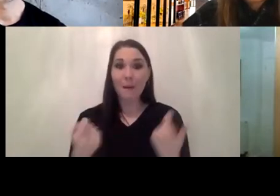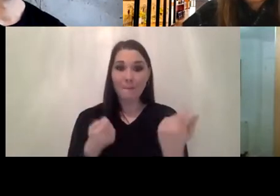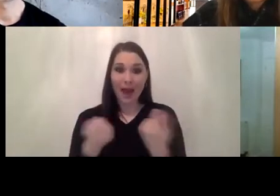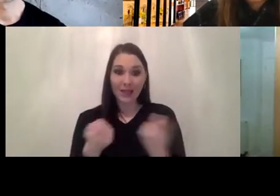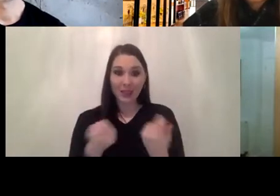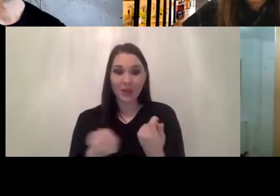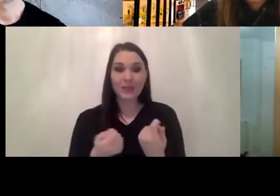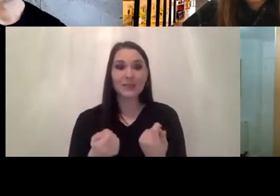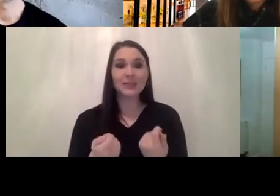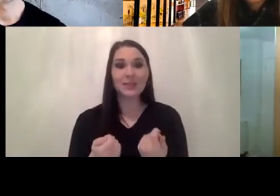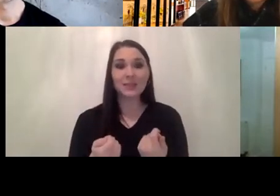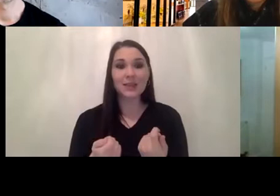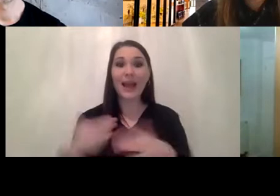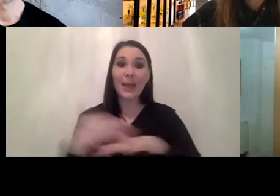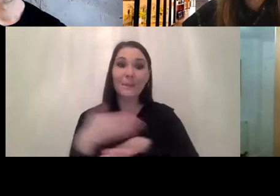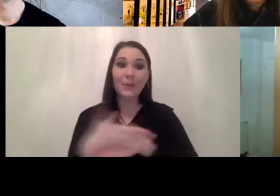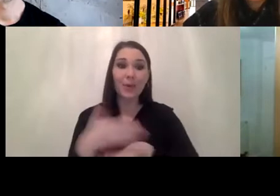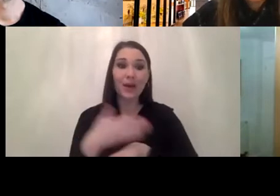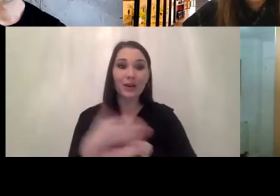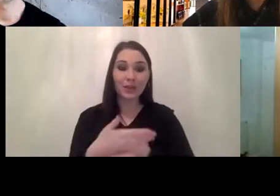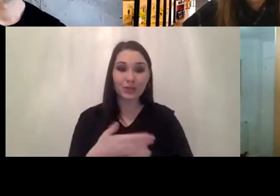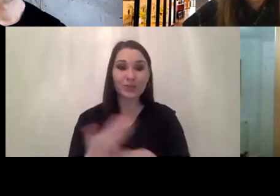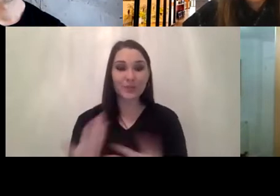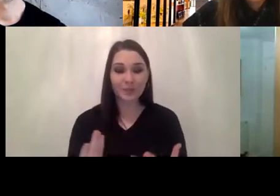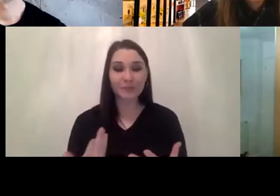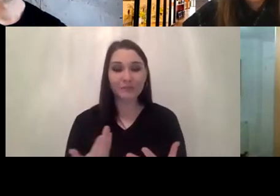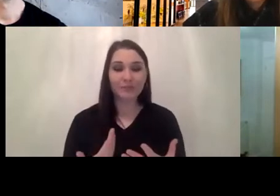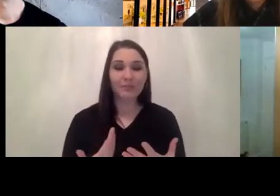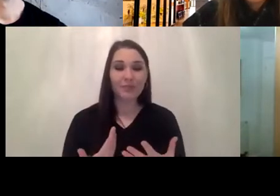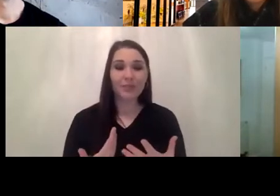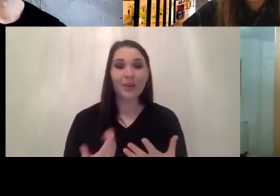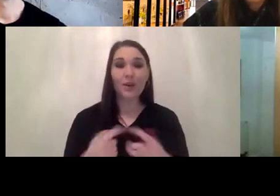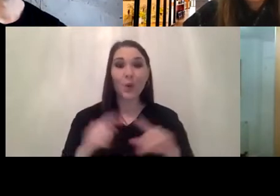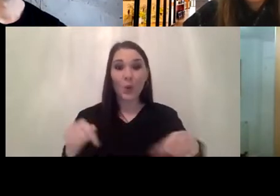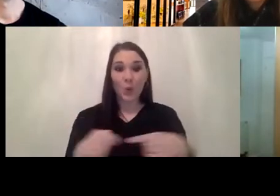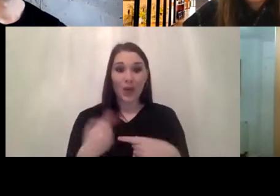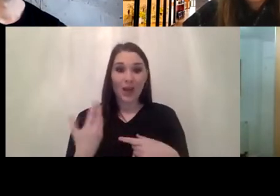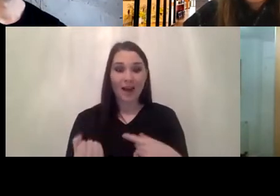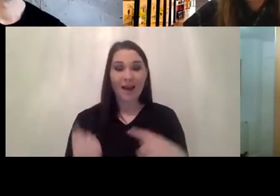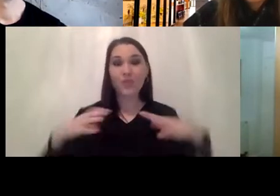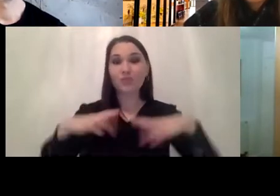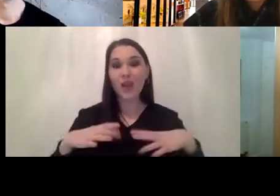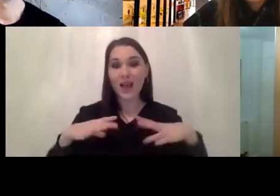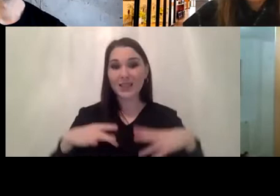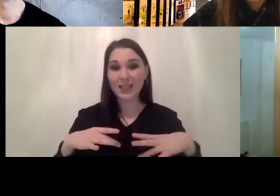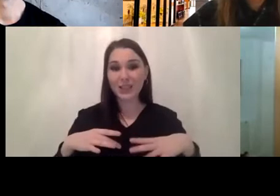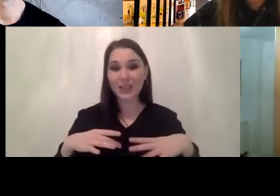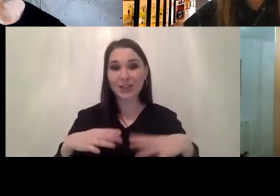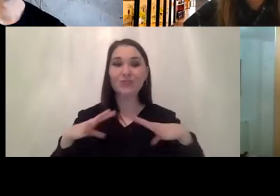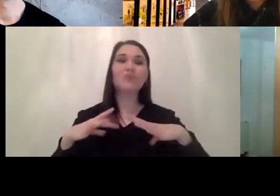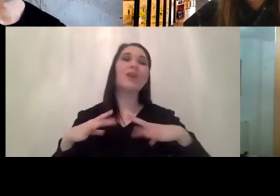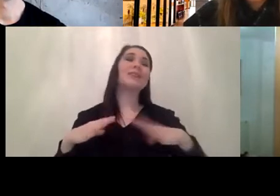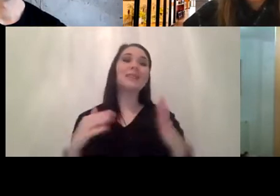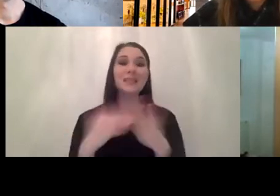and employees kind of being lifted. Like we have a relaxation and rest day coming up at the end of Feb,